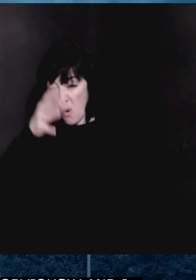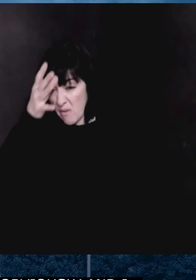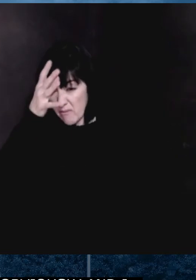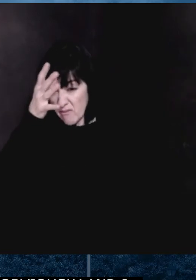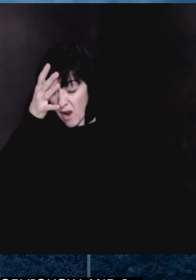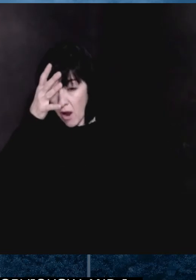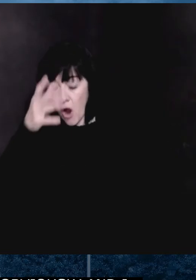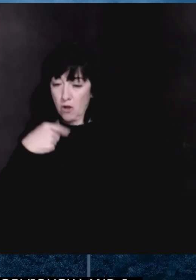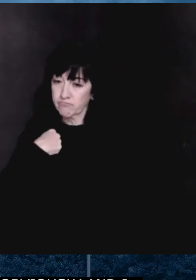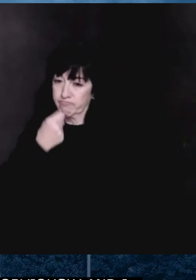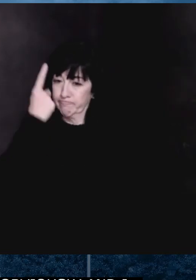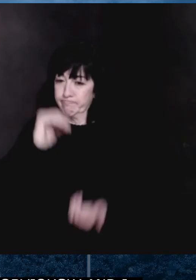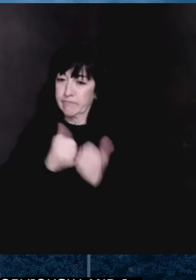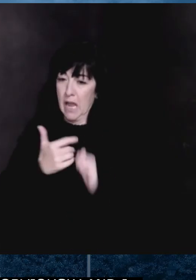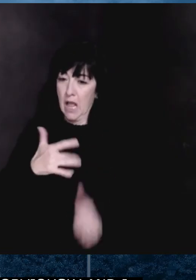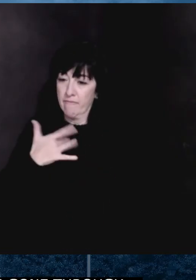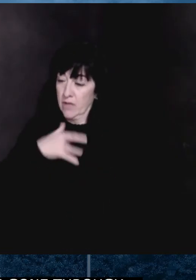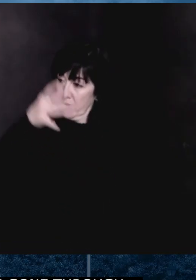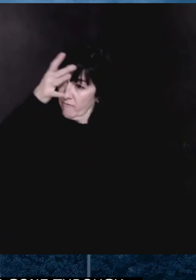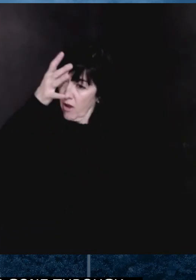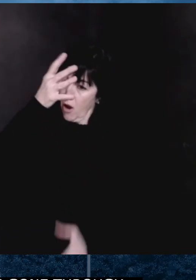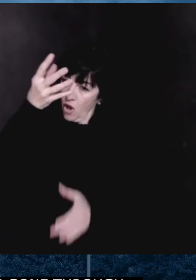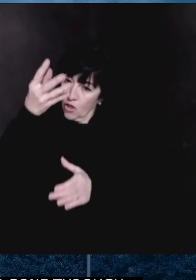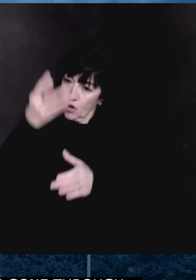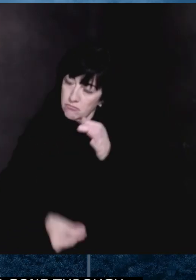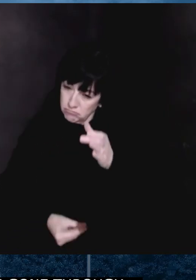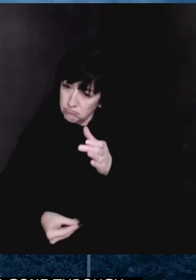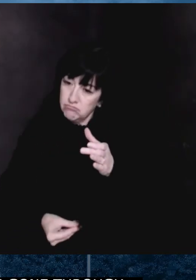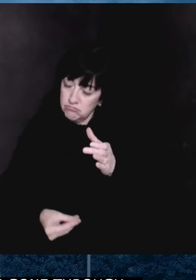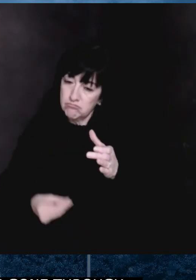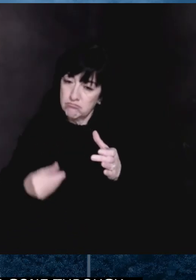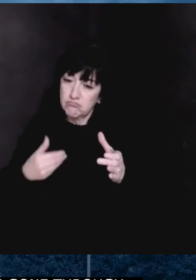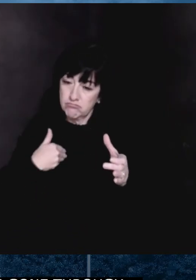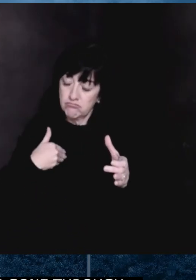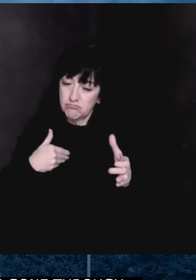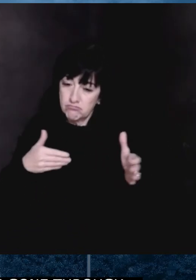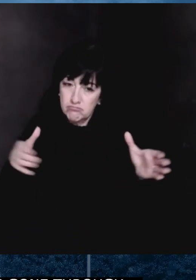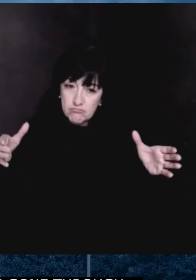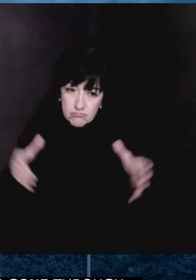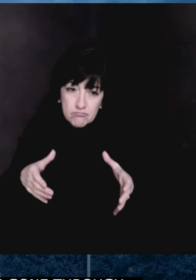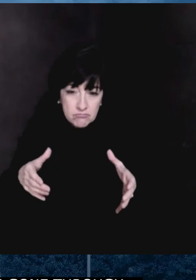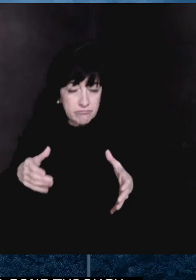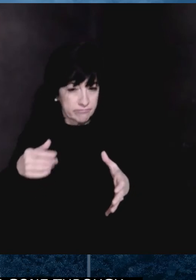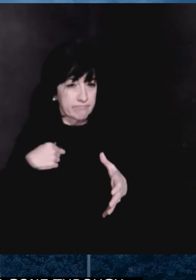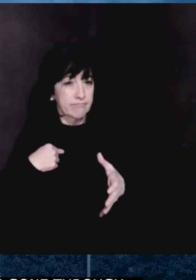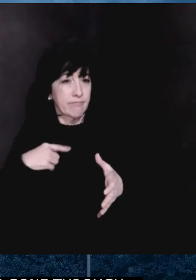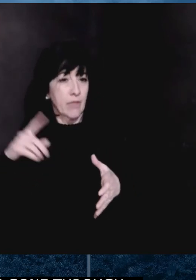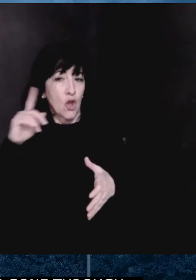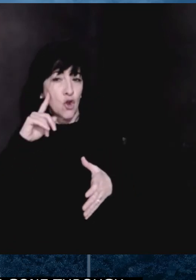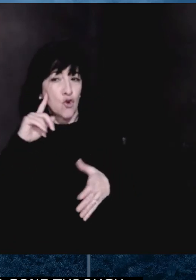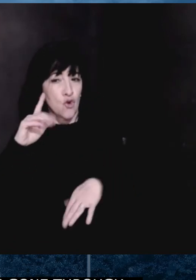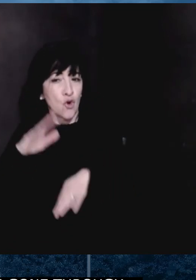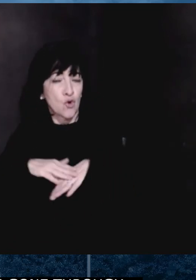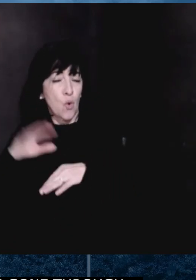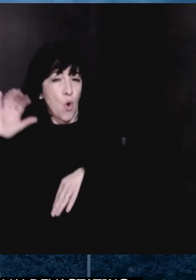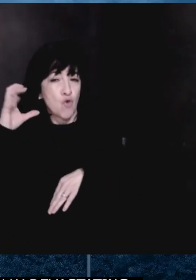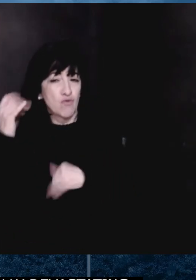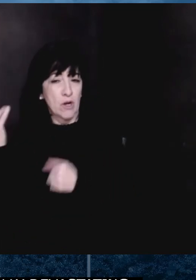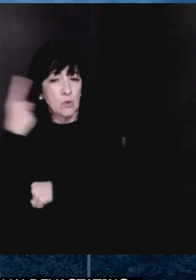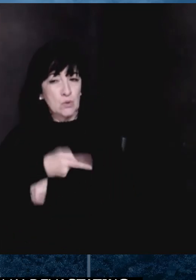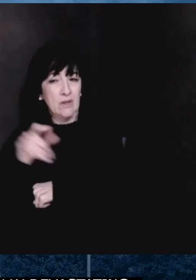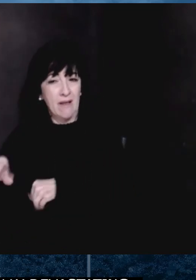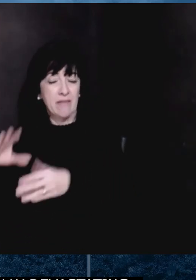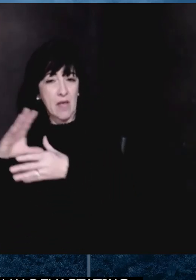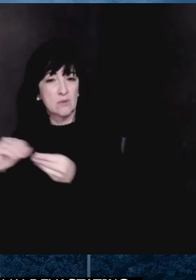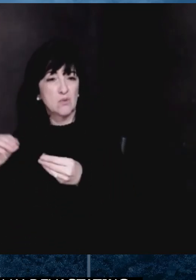your loved one as they pass. There was actually a story that I heard on the radio today, and so our heart aches. I